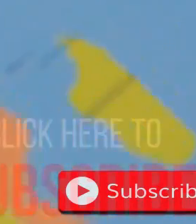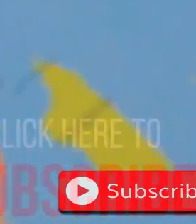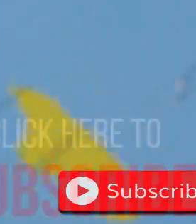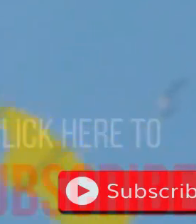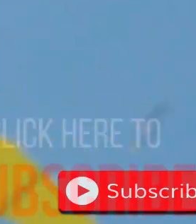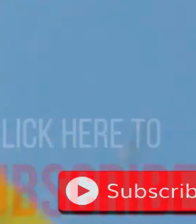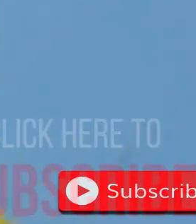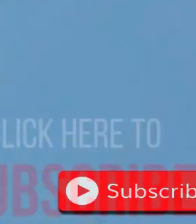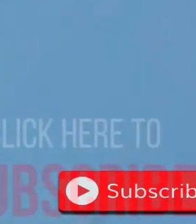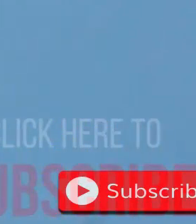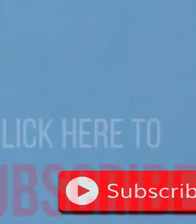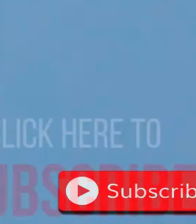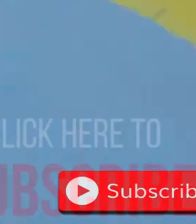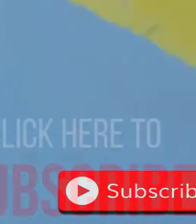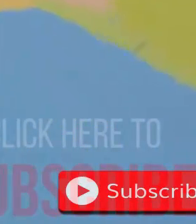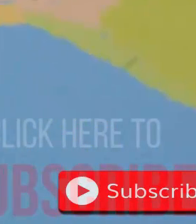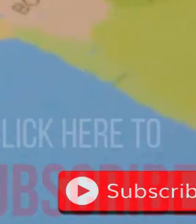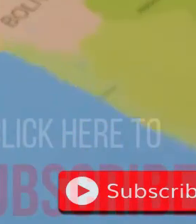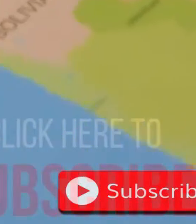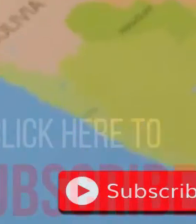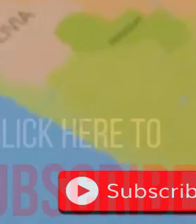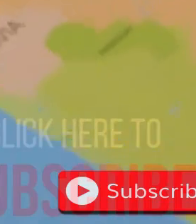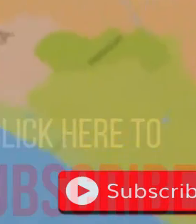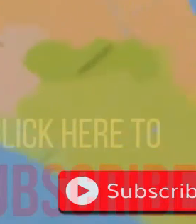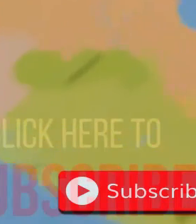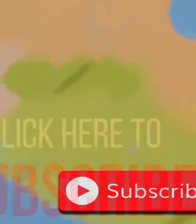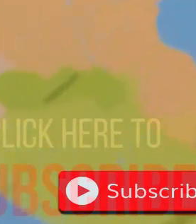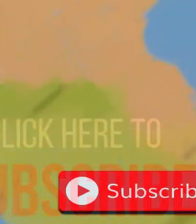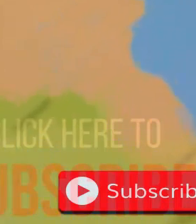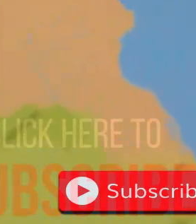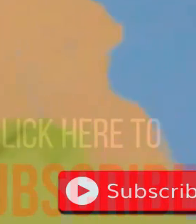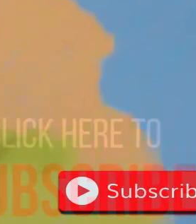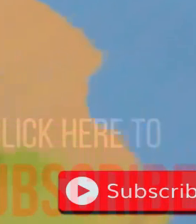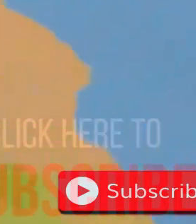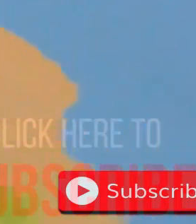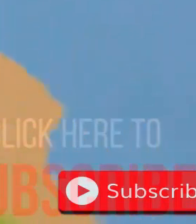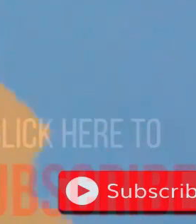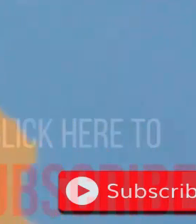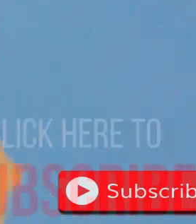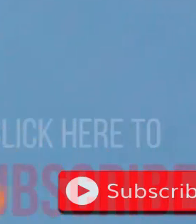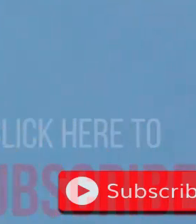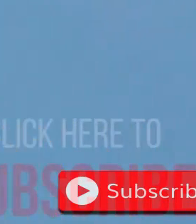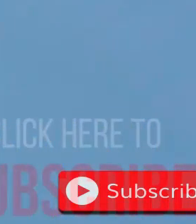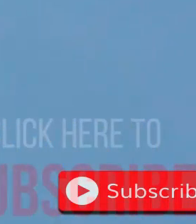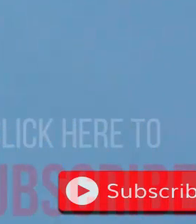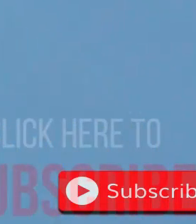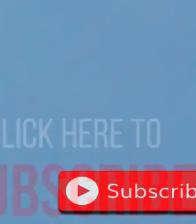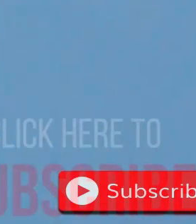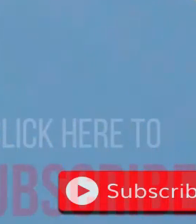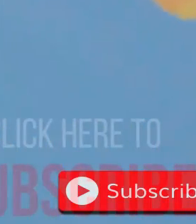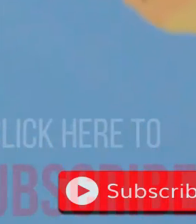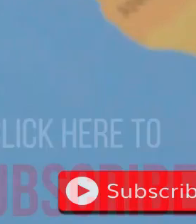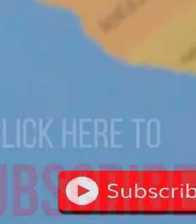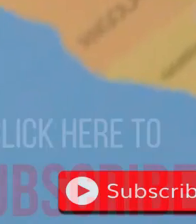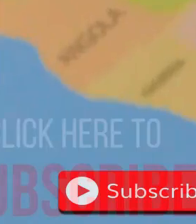at 6:15 p.m. we have consistent midweek prayers? Not only that, during the day from Monday to Friday, if you need